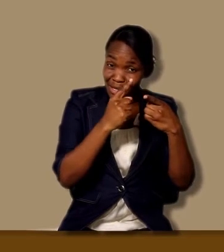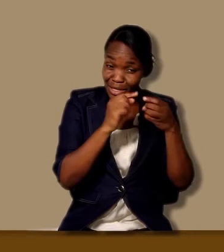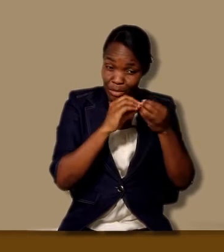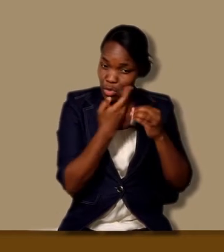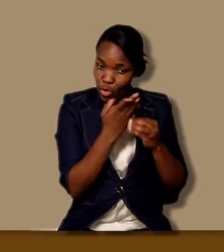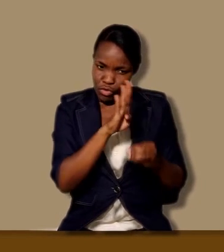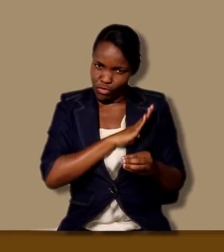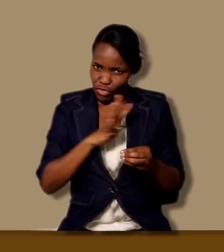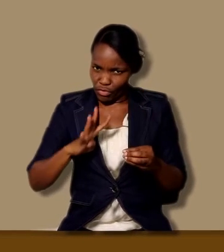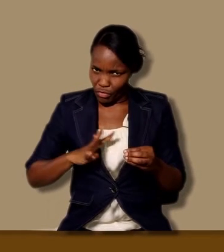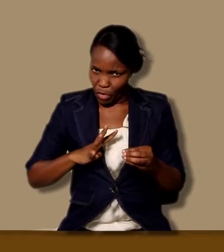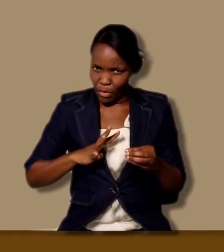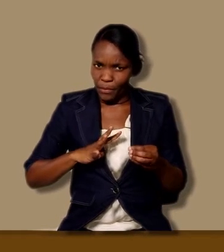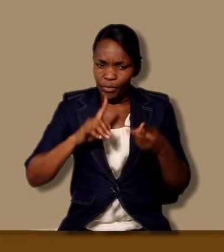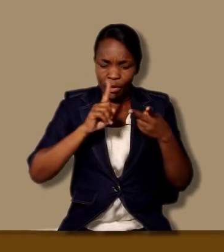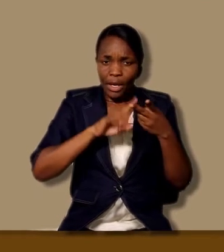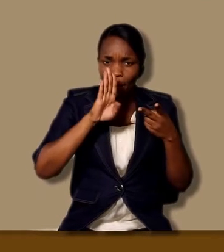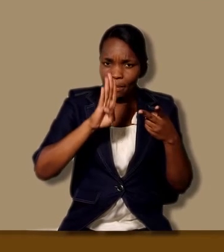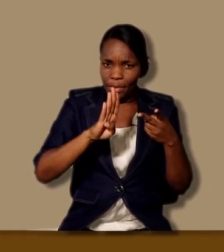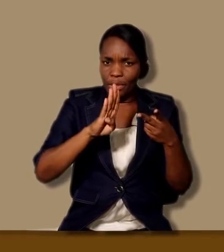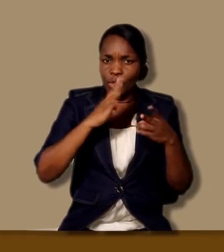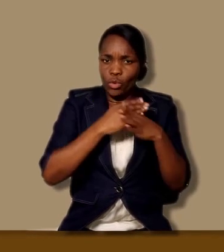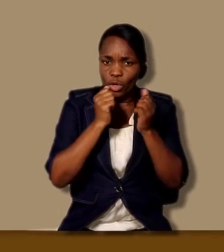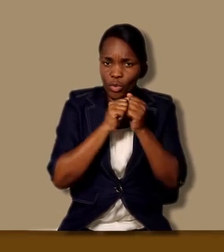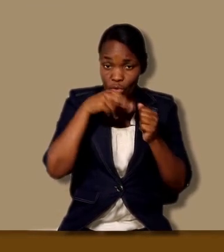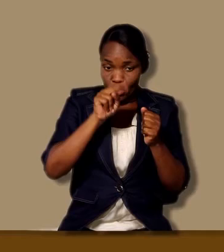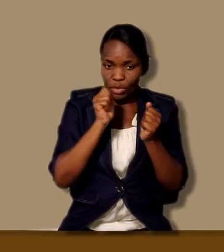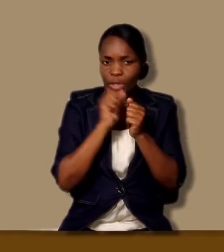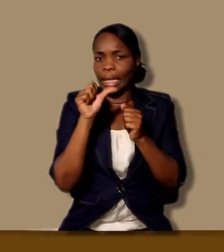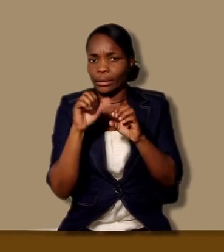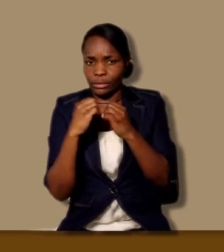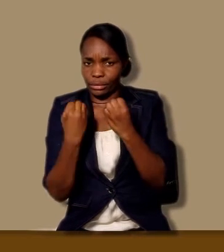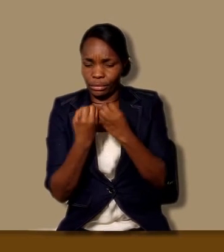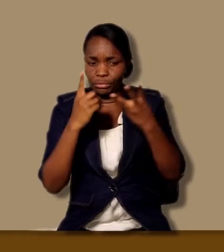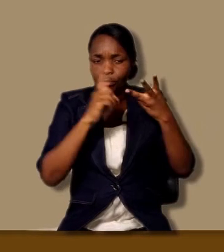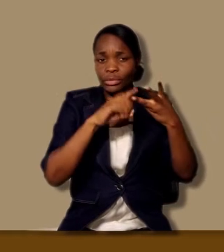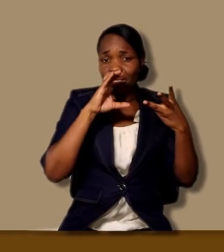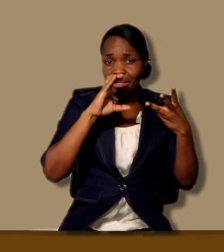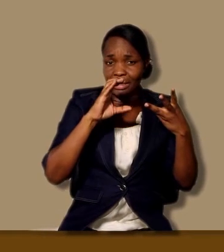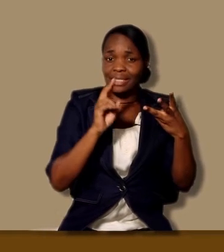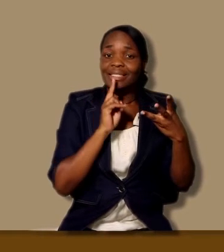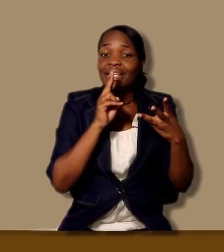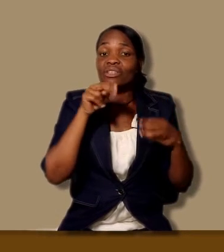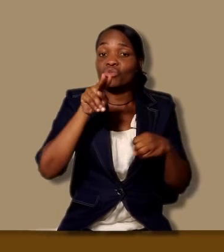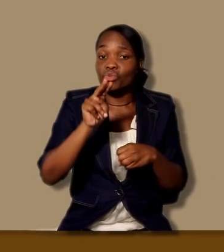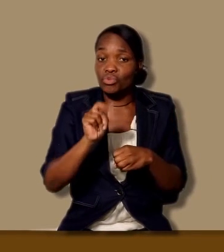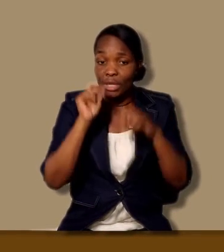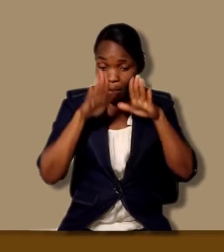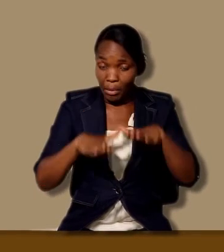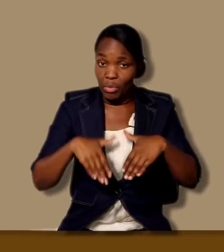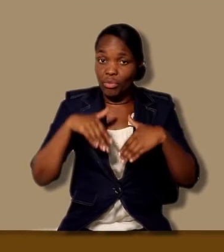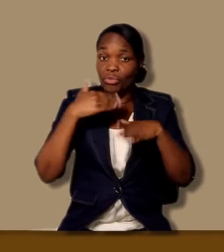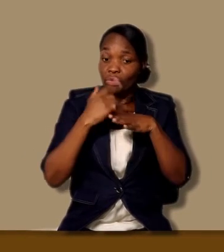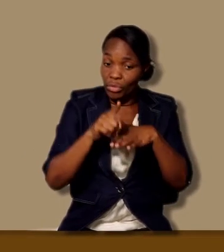Nations specialized agencies, A, are about 44 in total. B, work with the UN and with